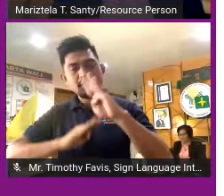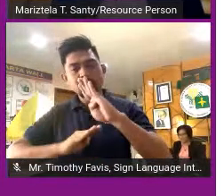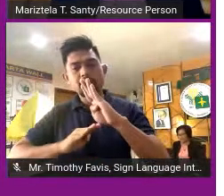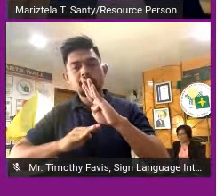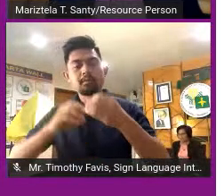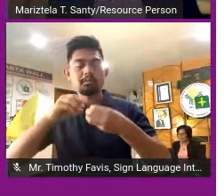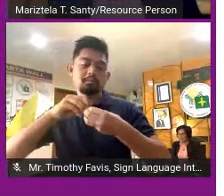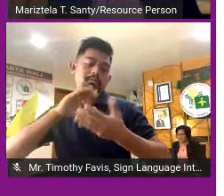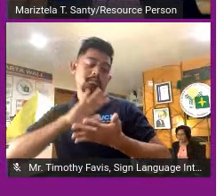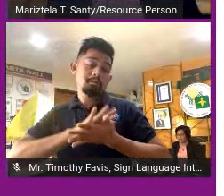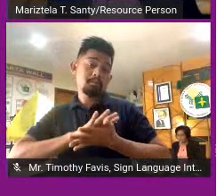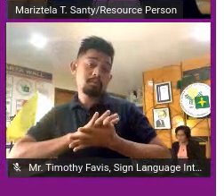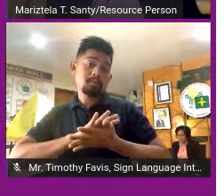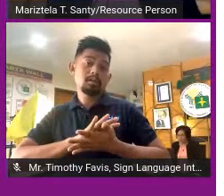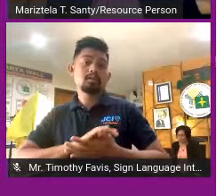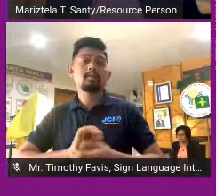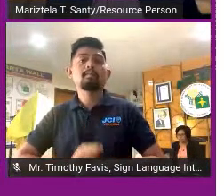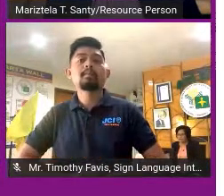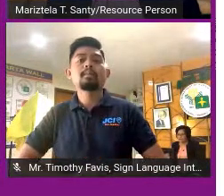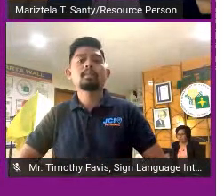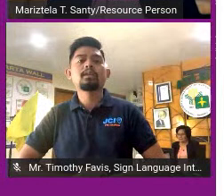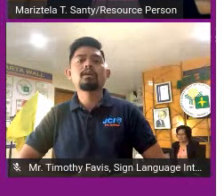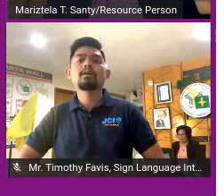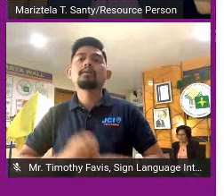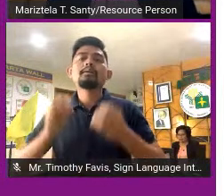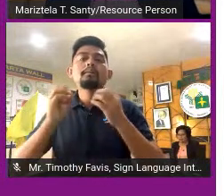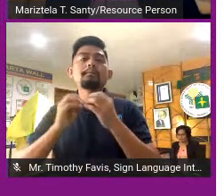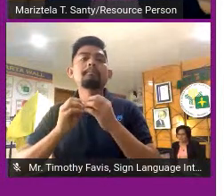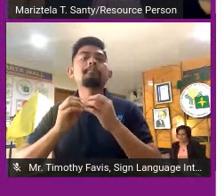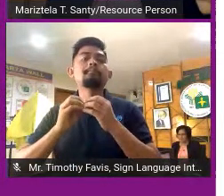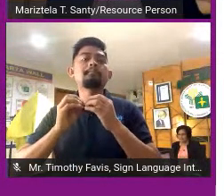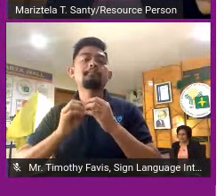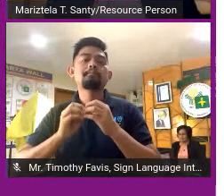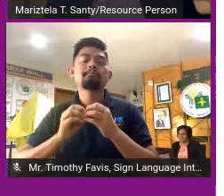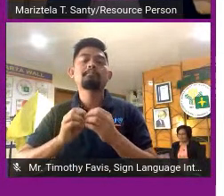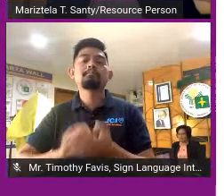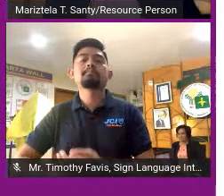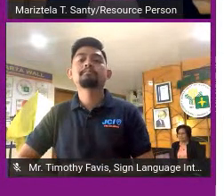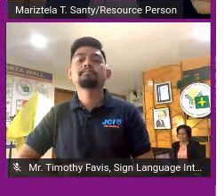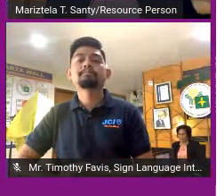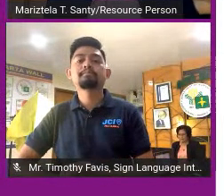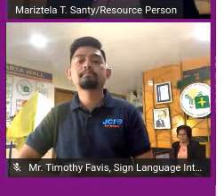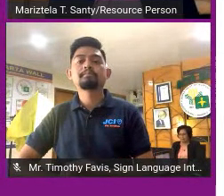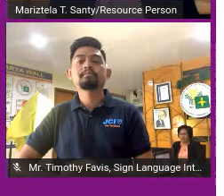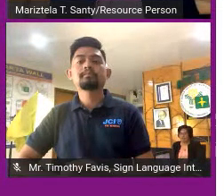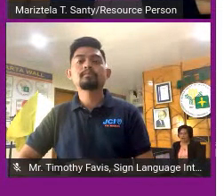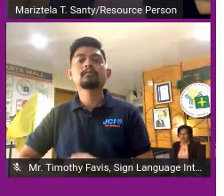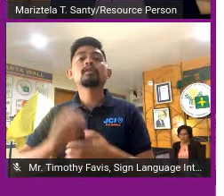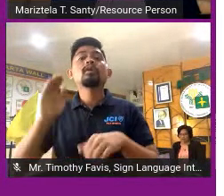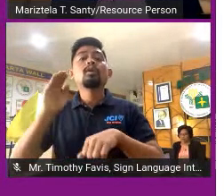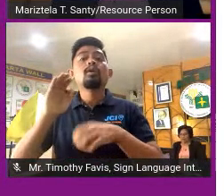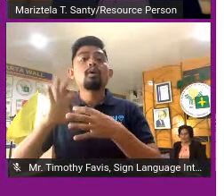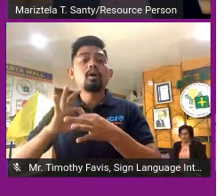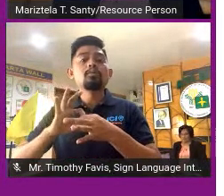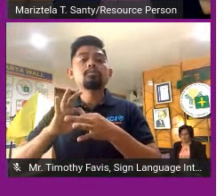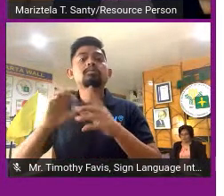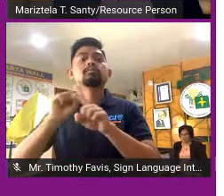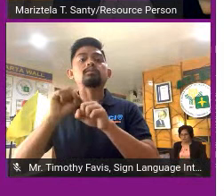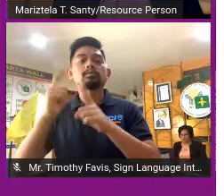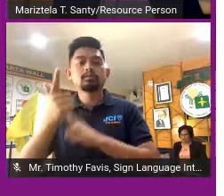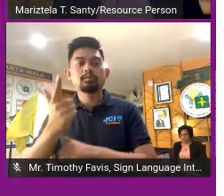in. These are further reinforced, maintained, and sanctioned by pervasive mechanism of